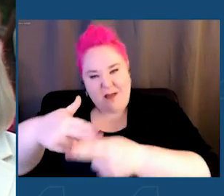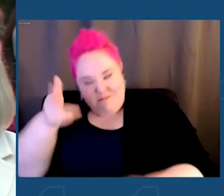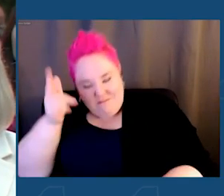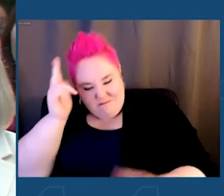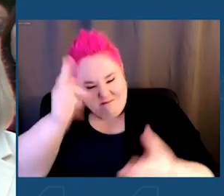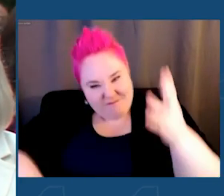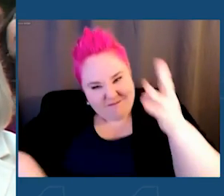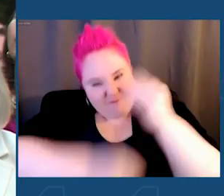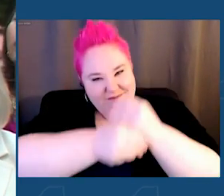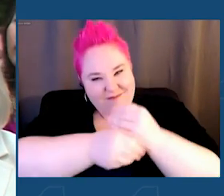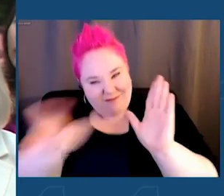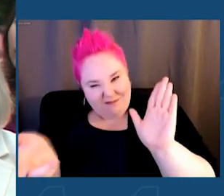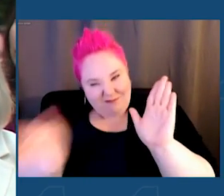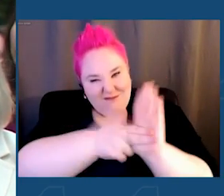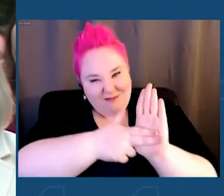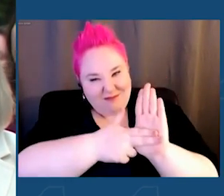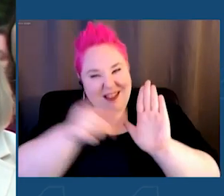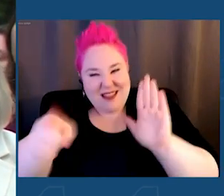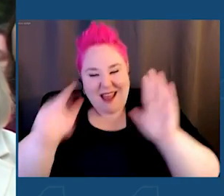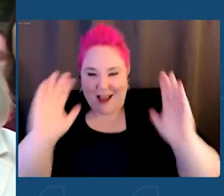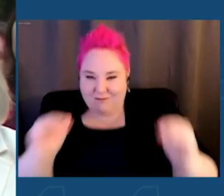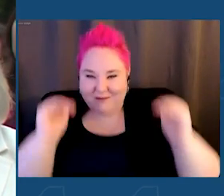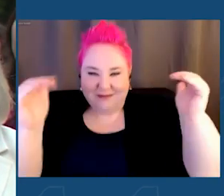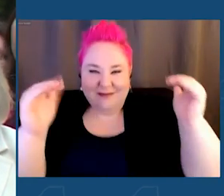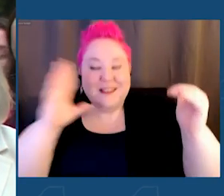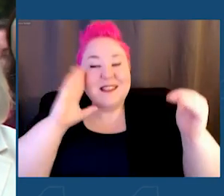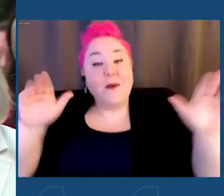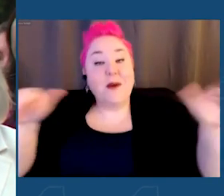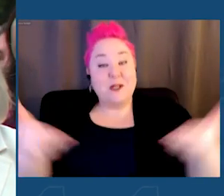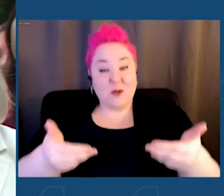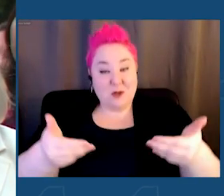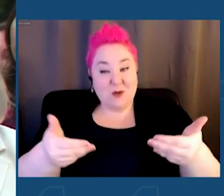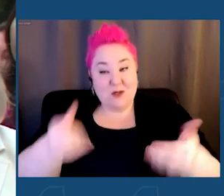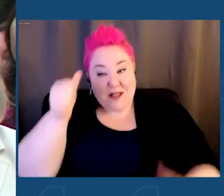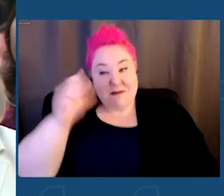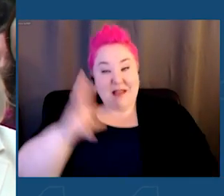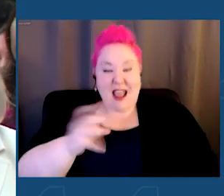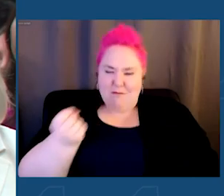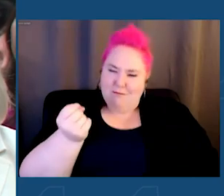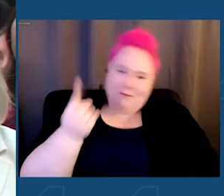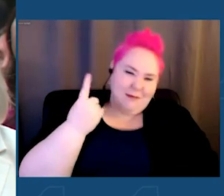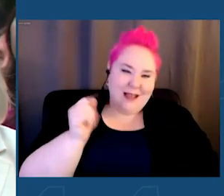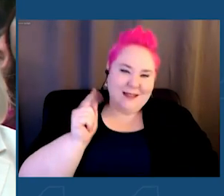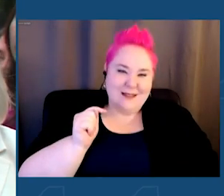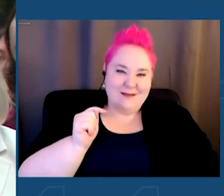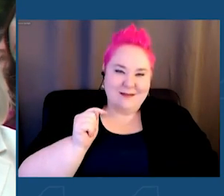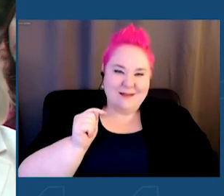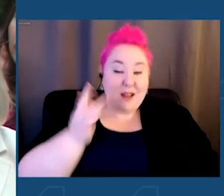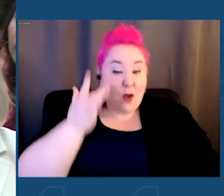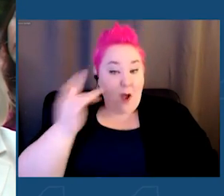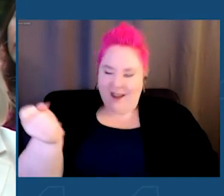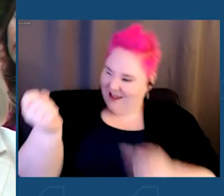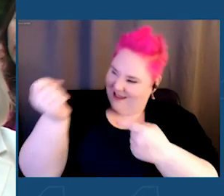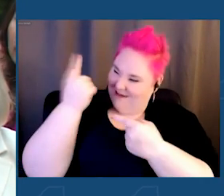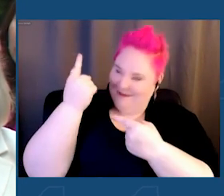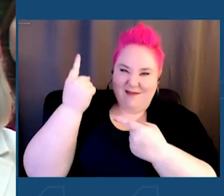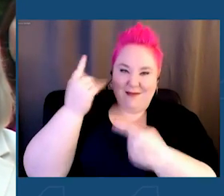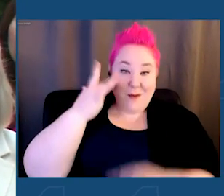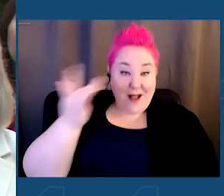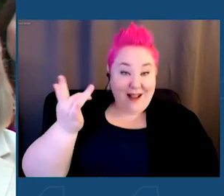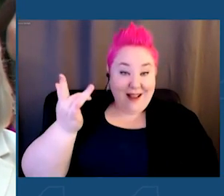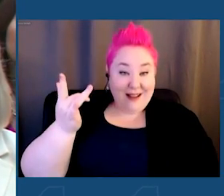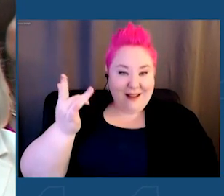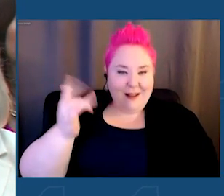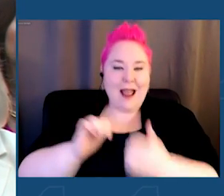next level. So I'm going to introduce a man who gets it. And why do I say he gets it? Well, how do you spell